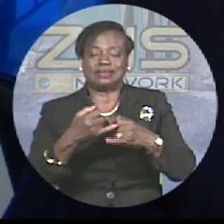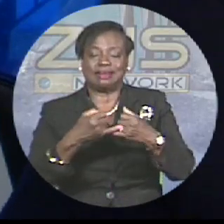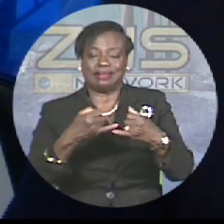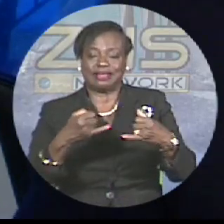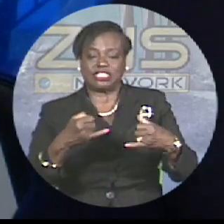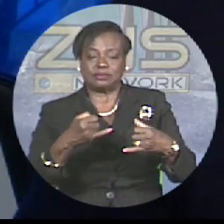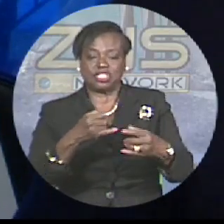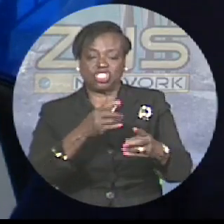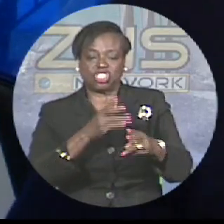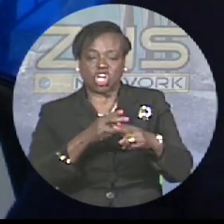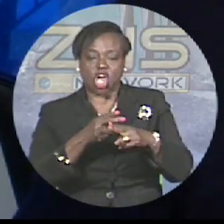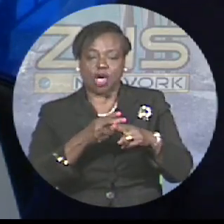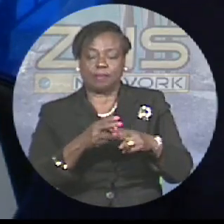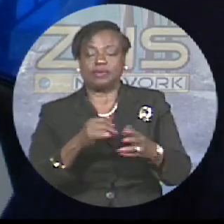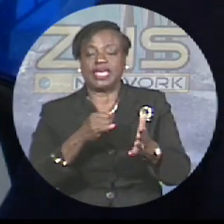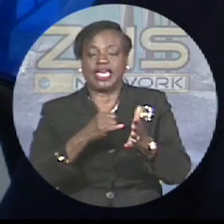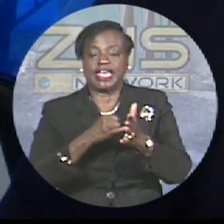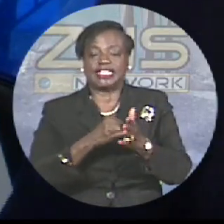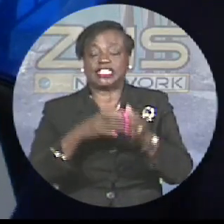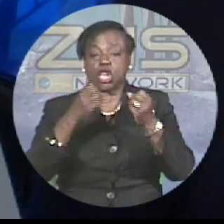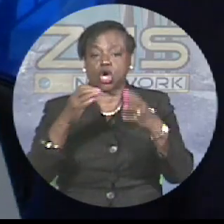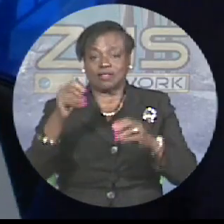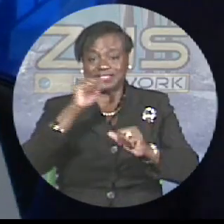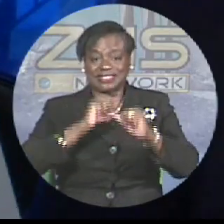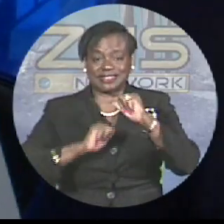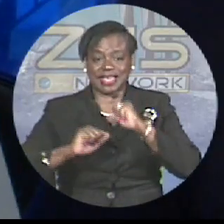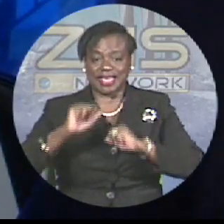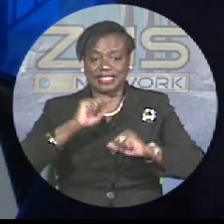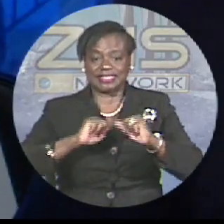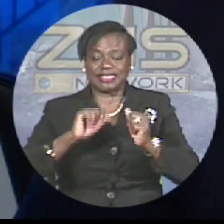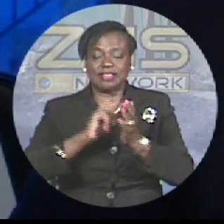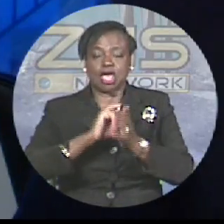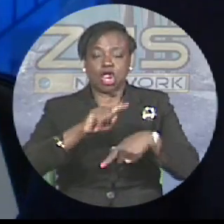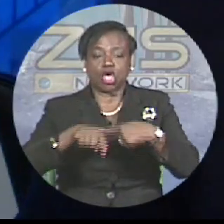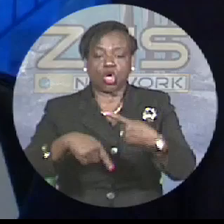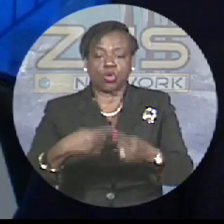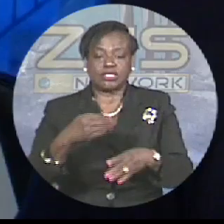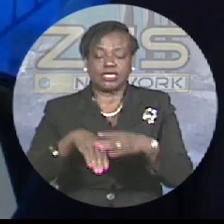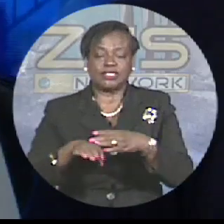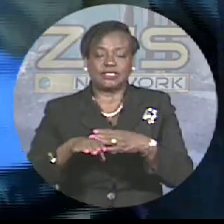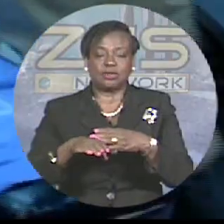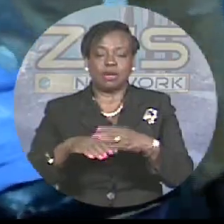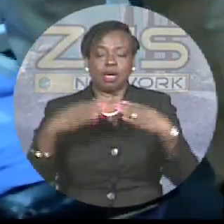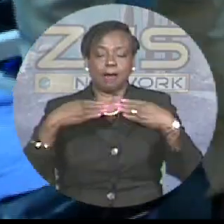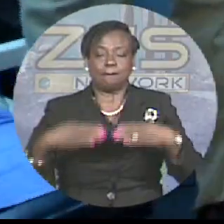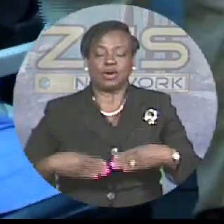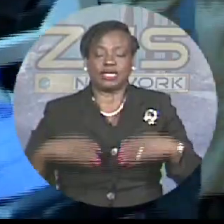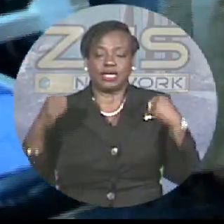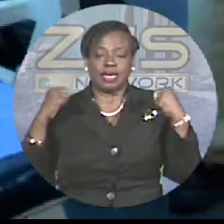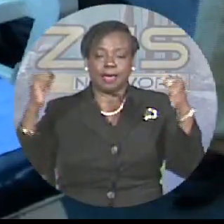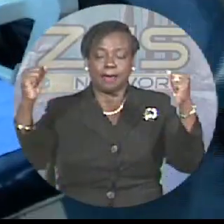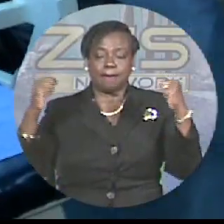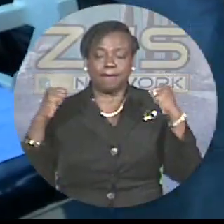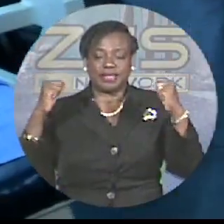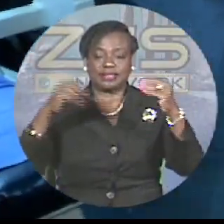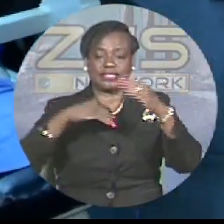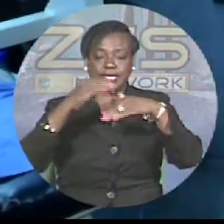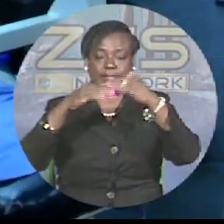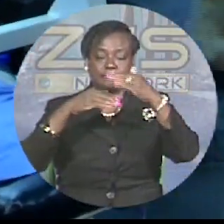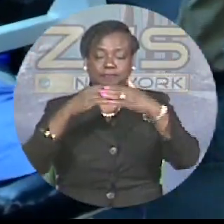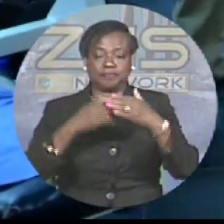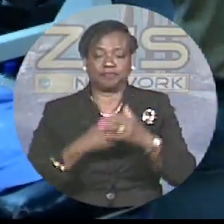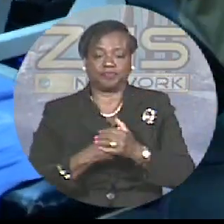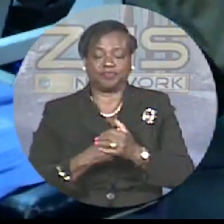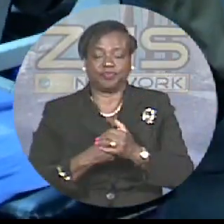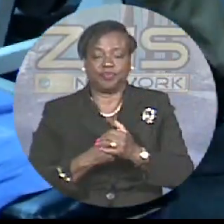so it's a lot of science that goes behind bodybuilding that a lot of people don't realize. It's like the Mr. Olympia for us,